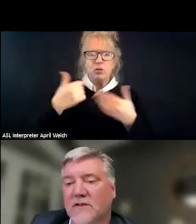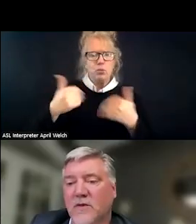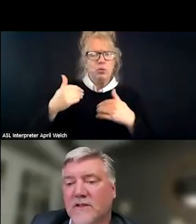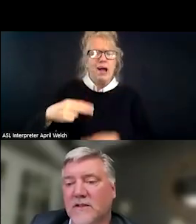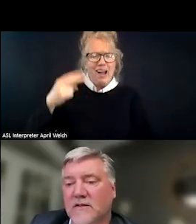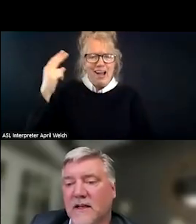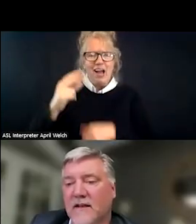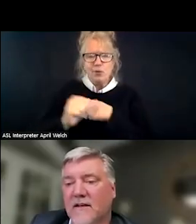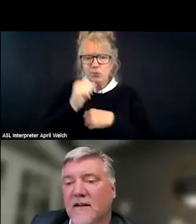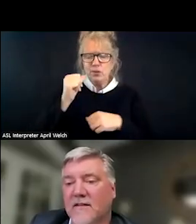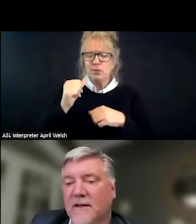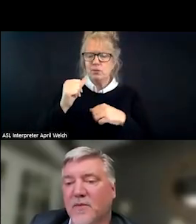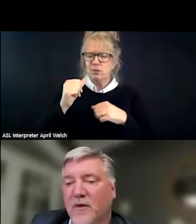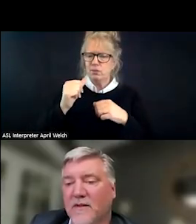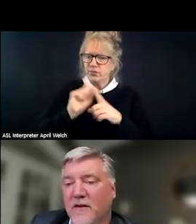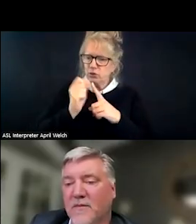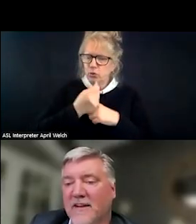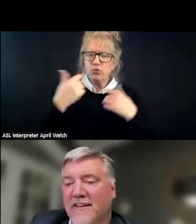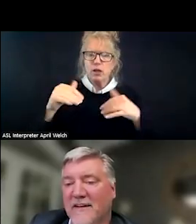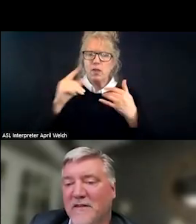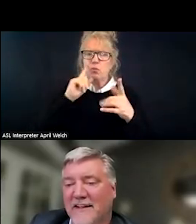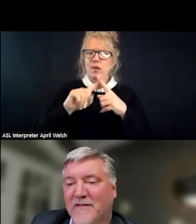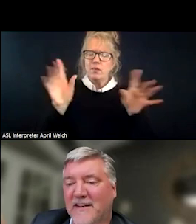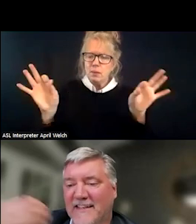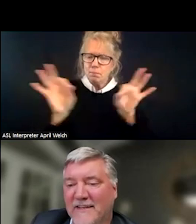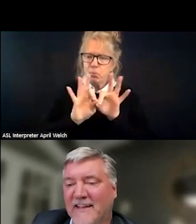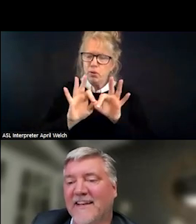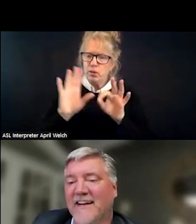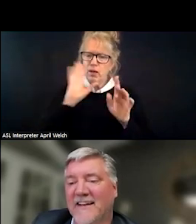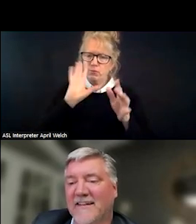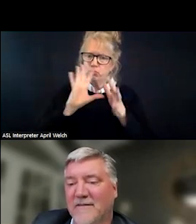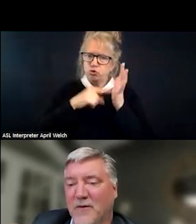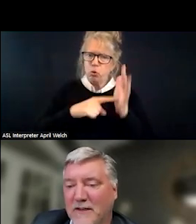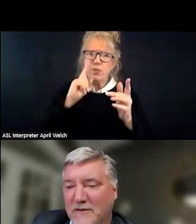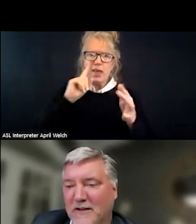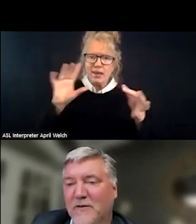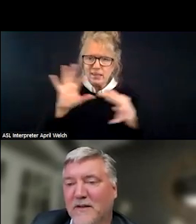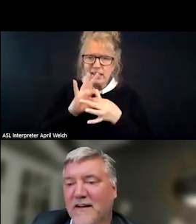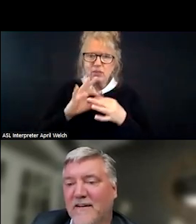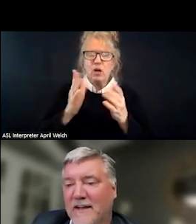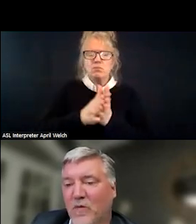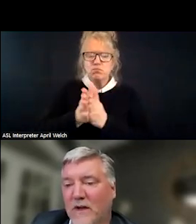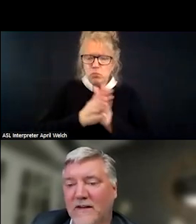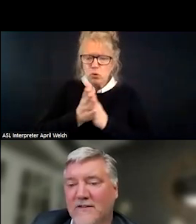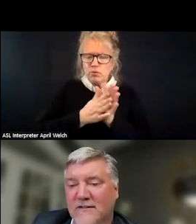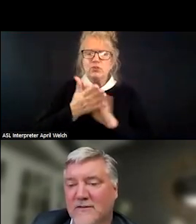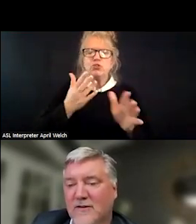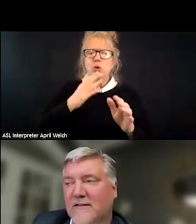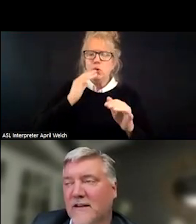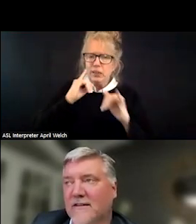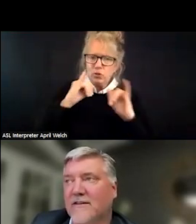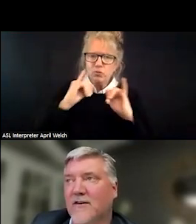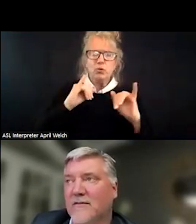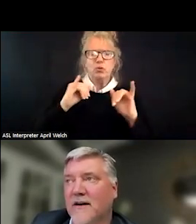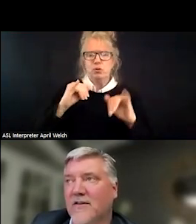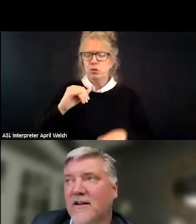danger situations and the importance from that feeling of connectivity and motivational interviewing style. And that just as Chris